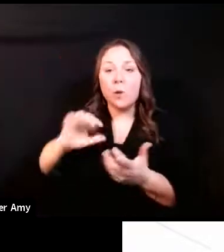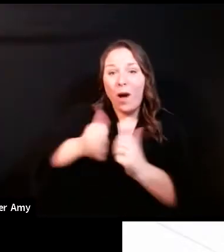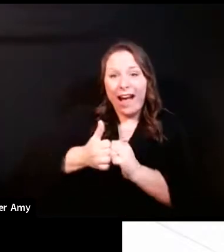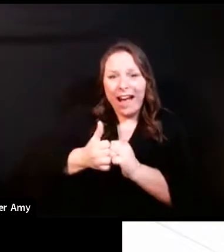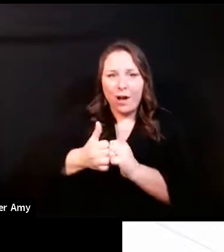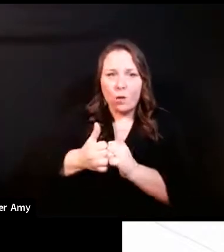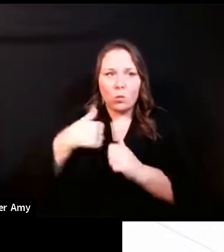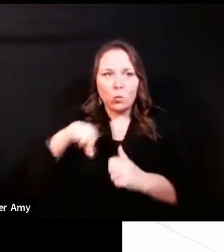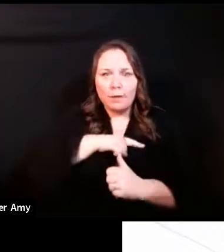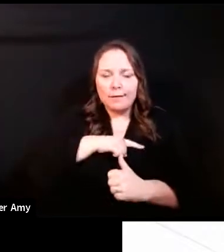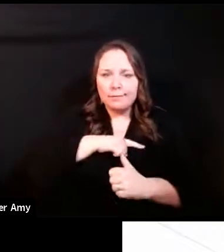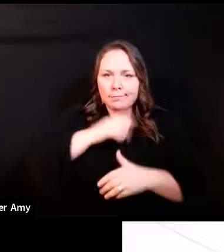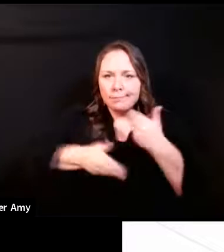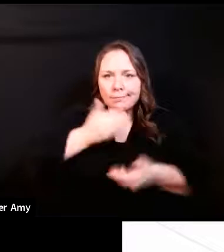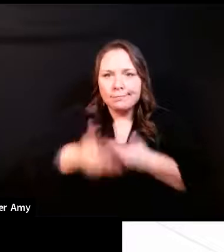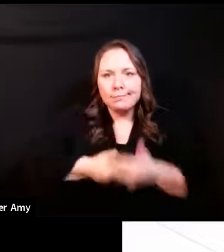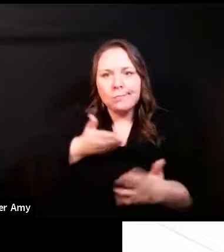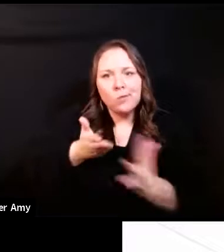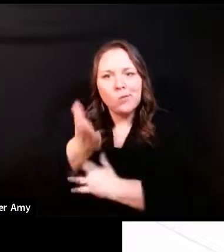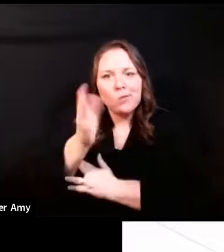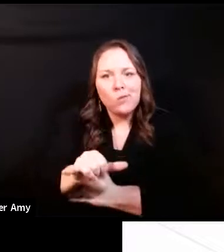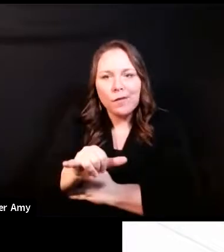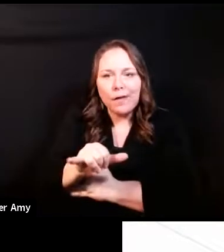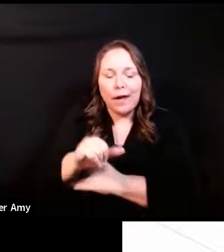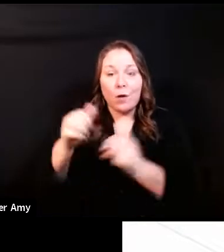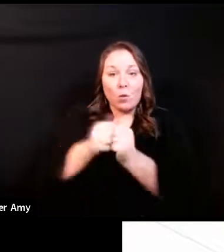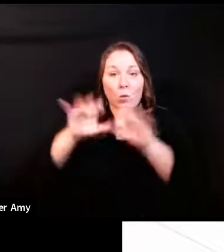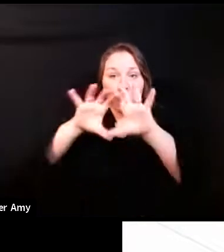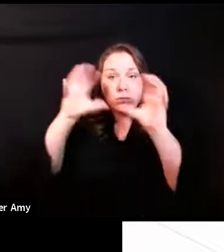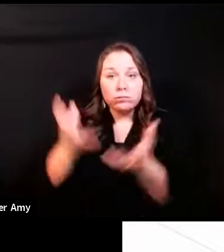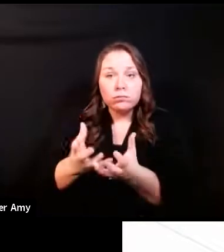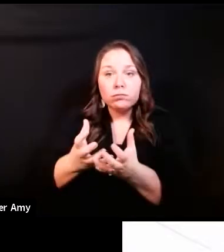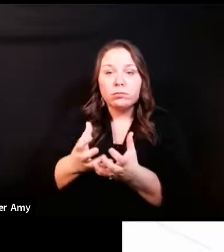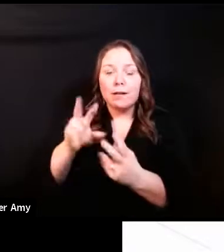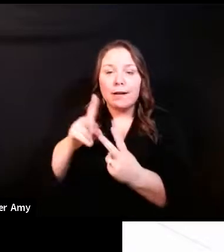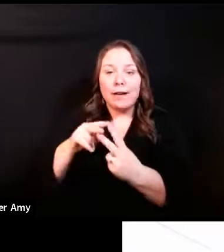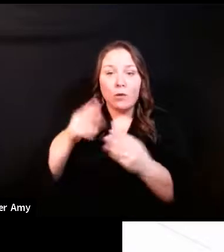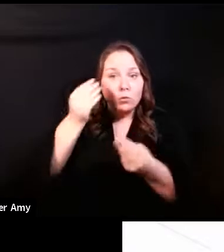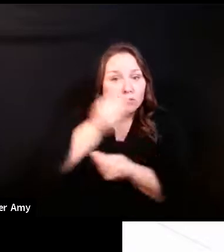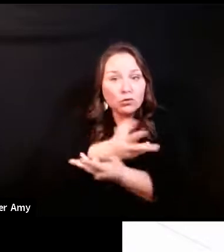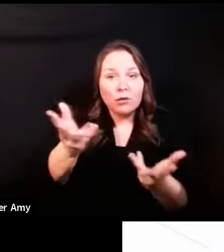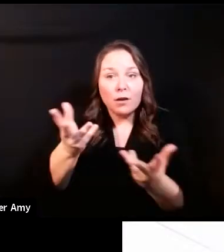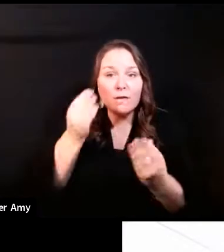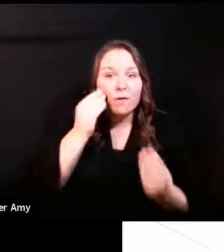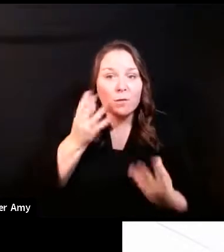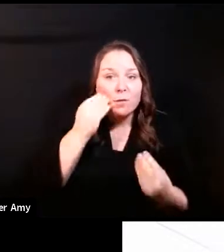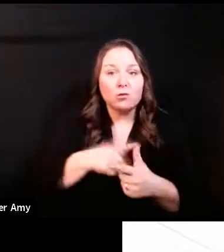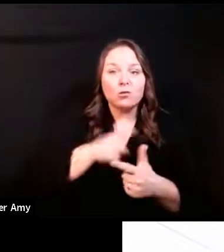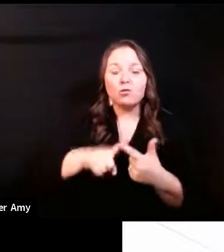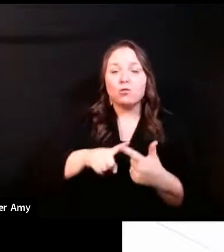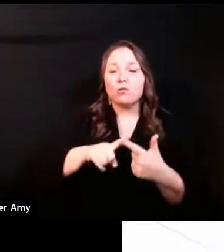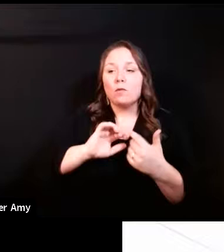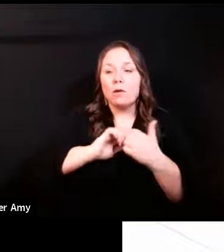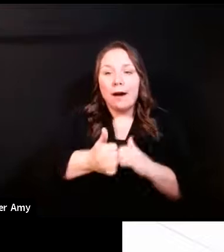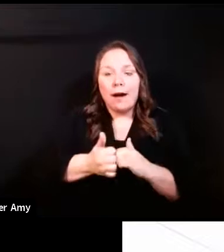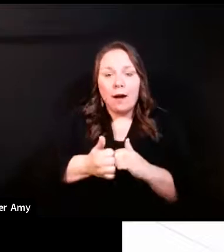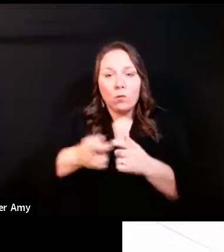this globally, whether it was with regards to information sharing or how we were going to handle kind